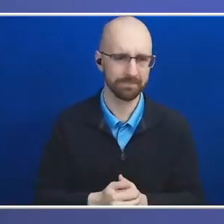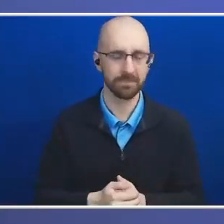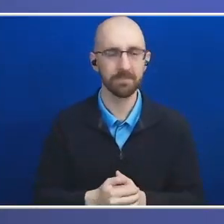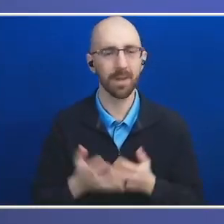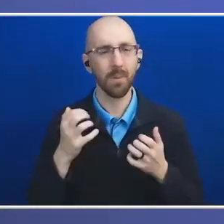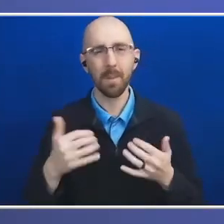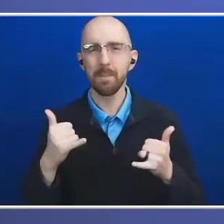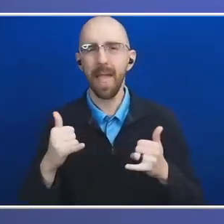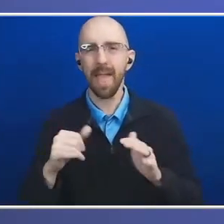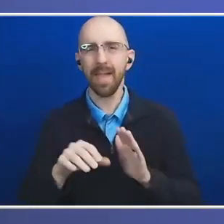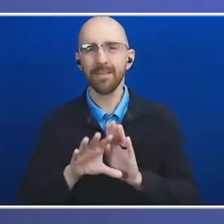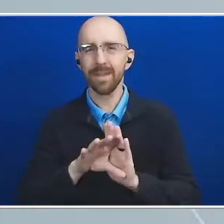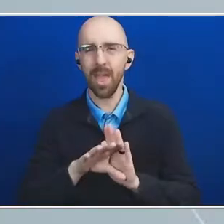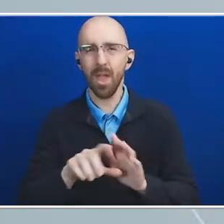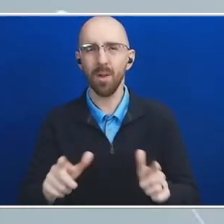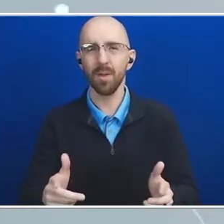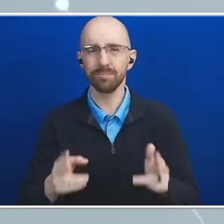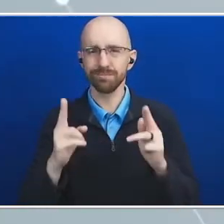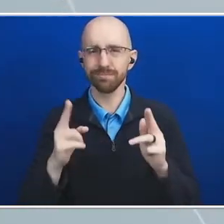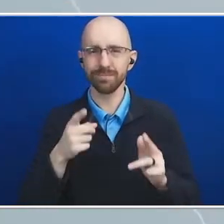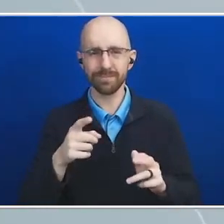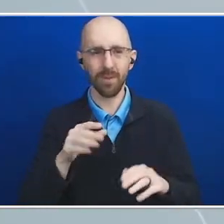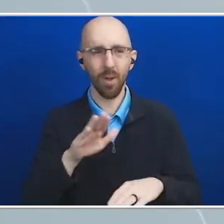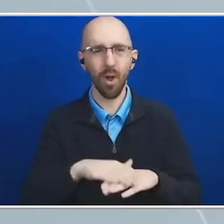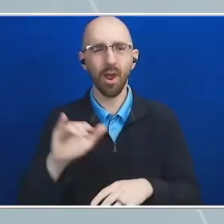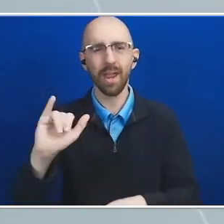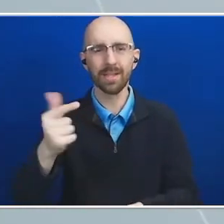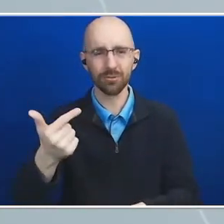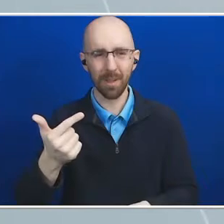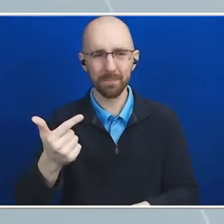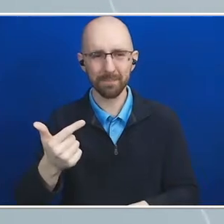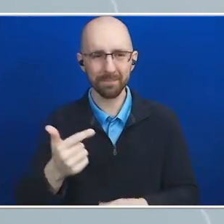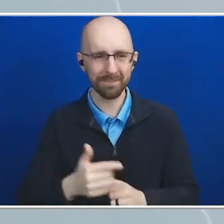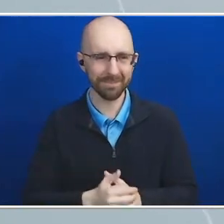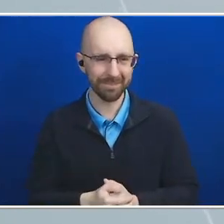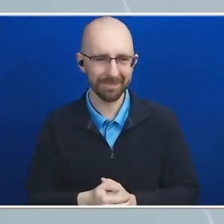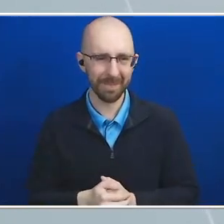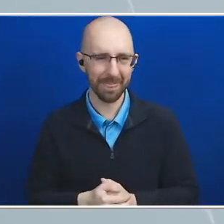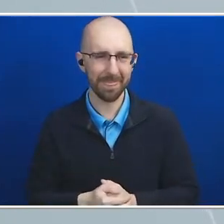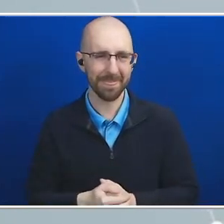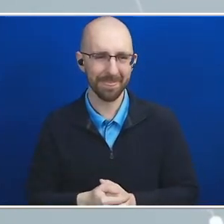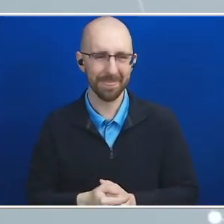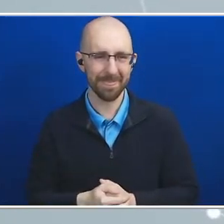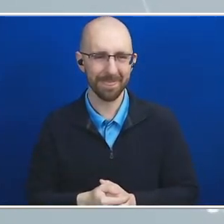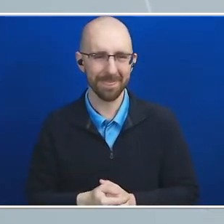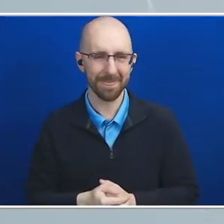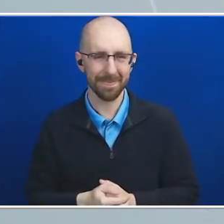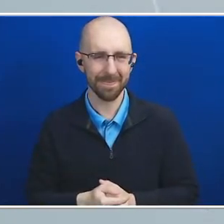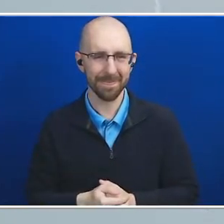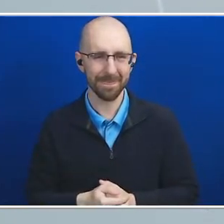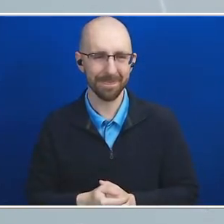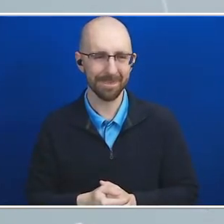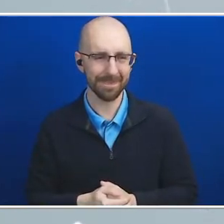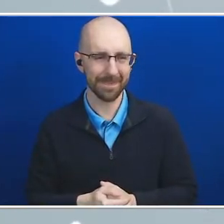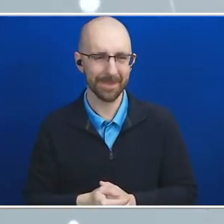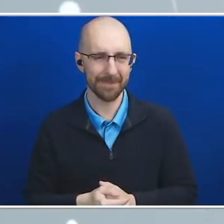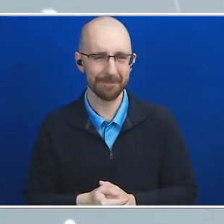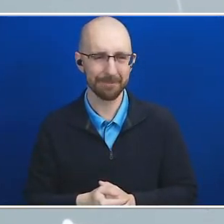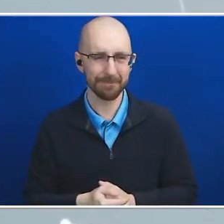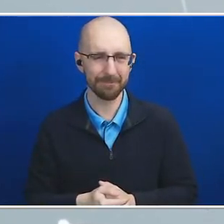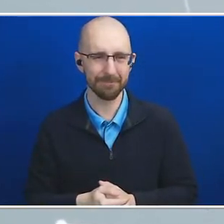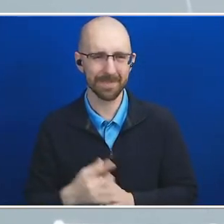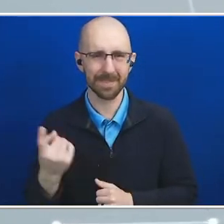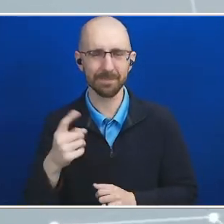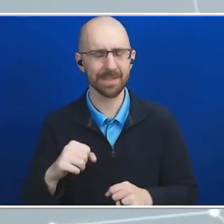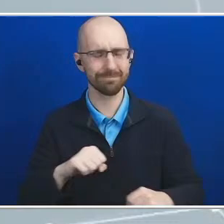that you put on your Instagram. Take a look at this. And there was something kind of unexpected about this wig.